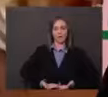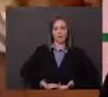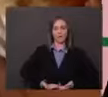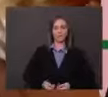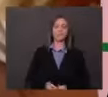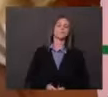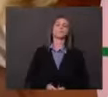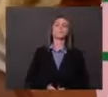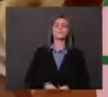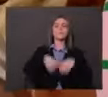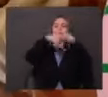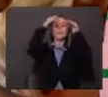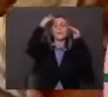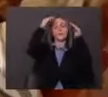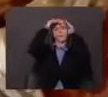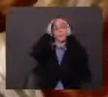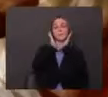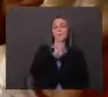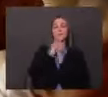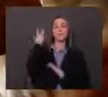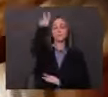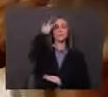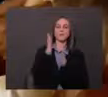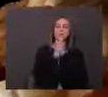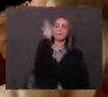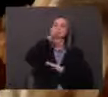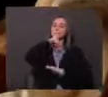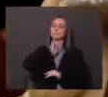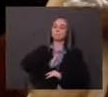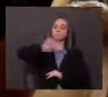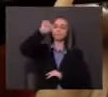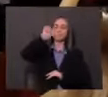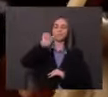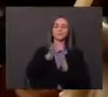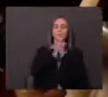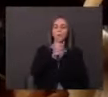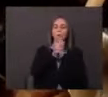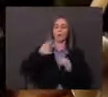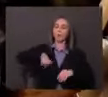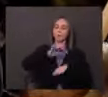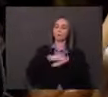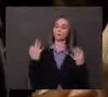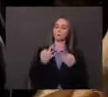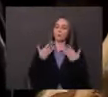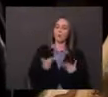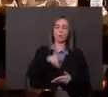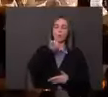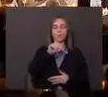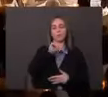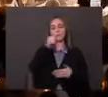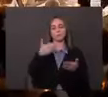Jesus. Santa Maria, Mãe de Deus, rogai por nós, pecadores, agora e na hora da nossa morte.